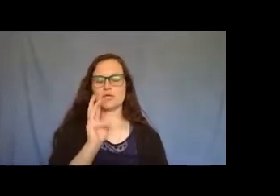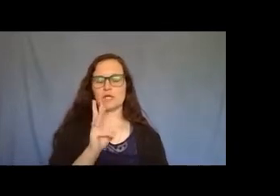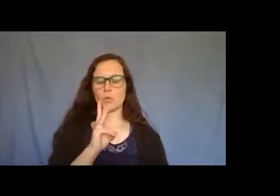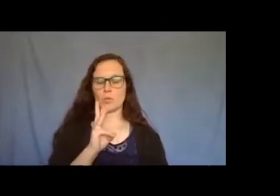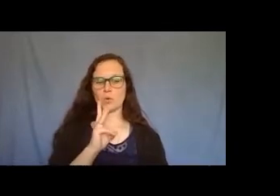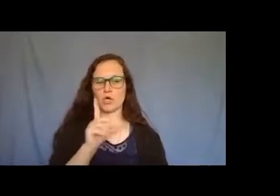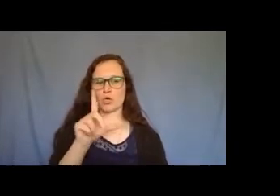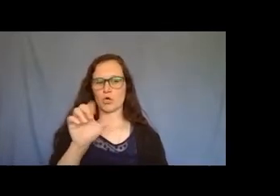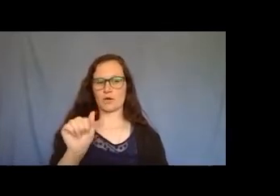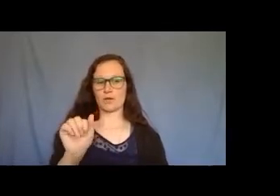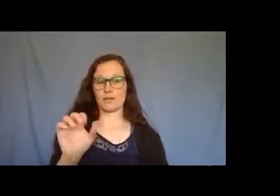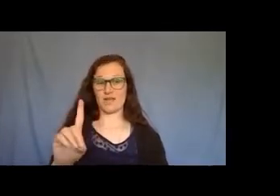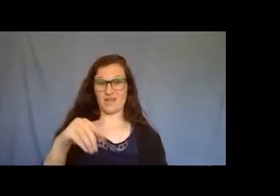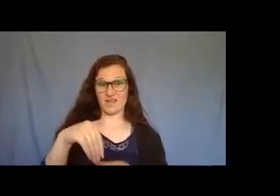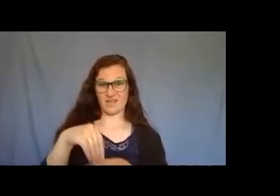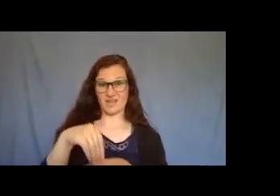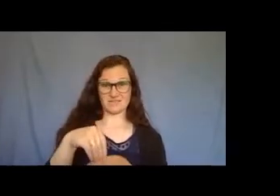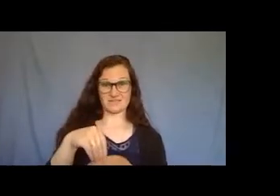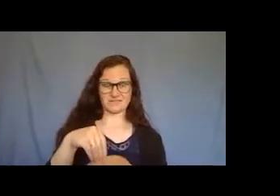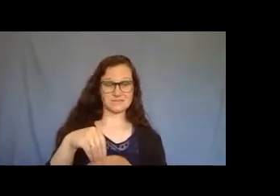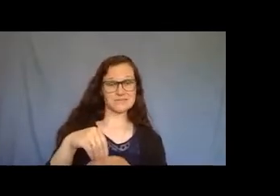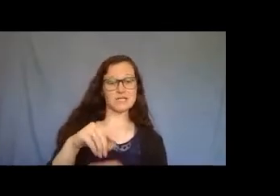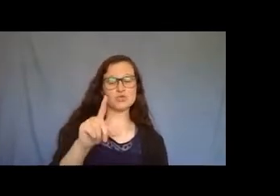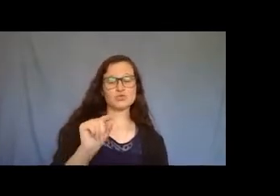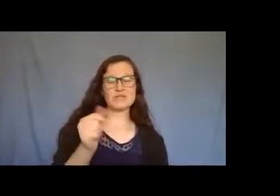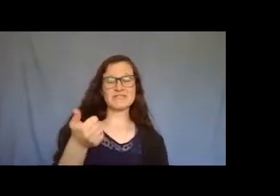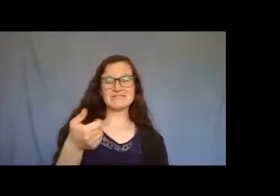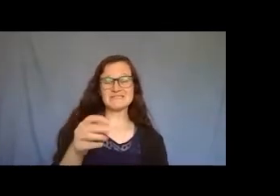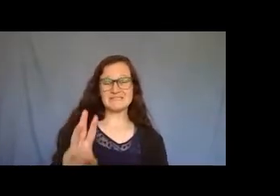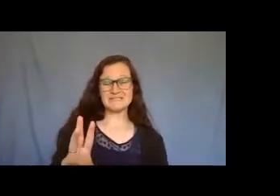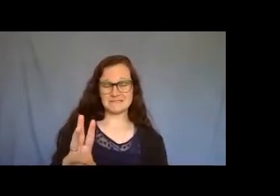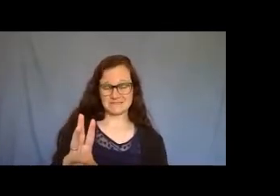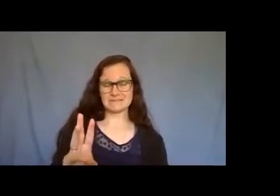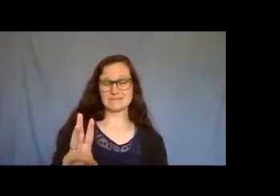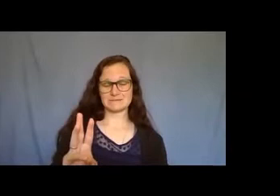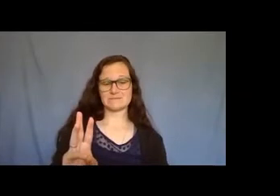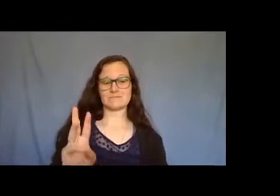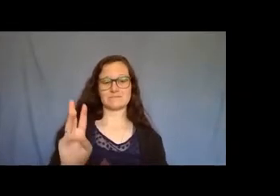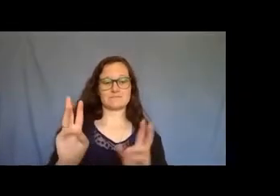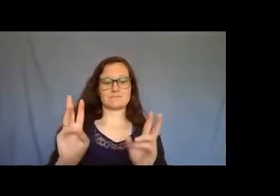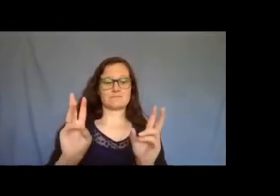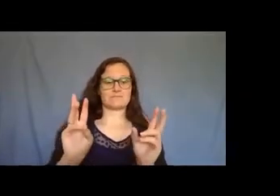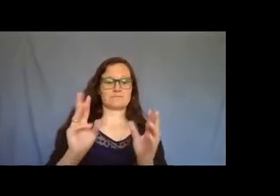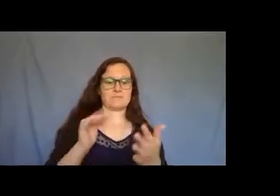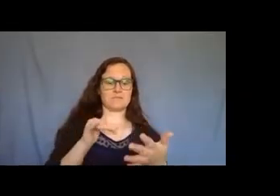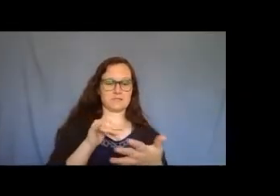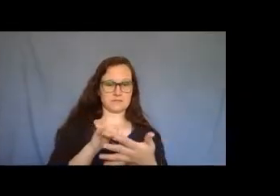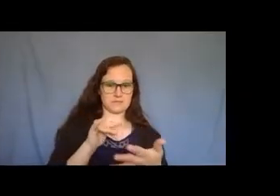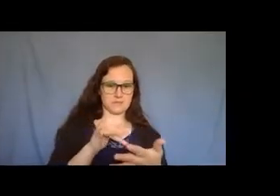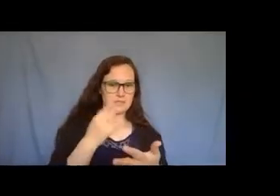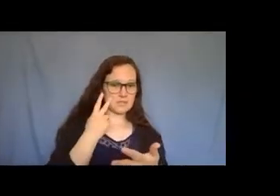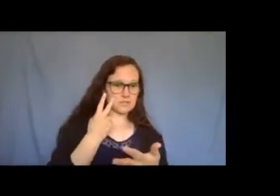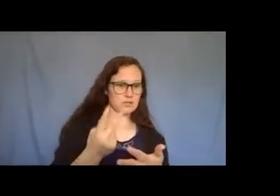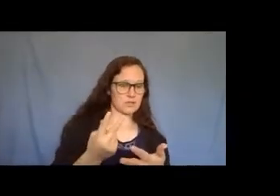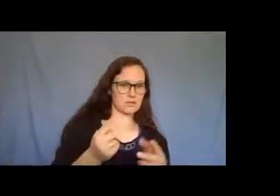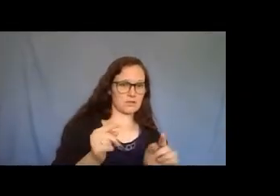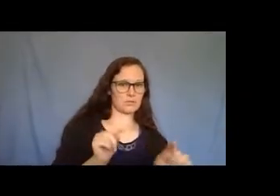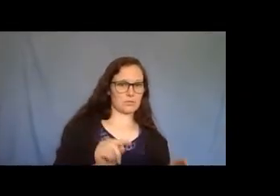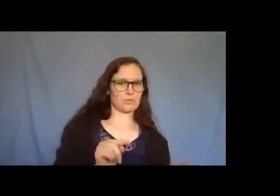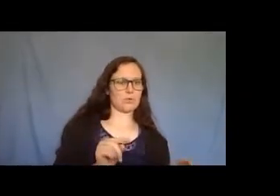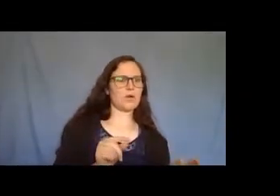per liter. And in 2016, a study by NMED found a correlation between turbidity and total